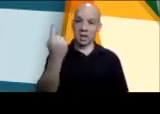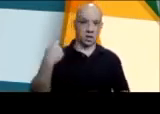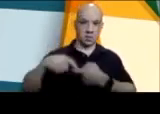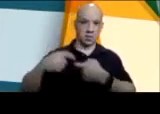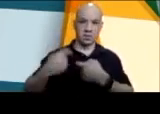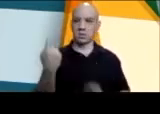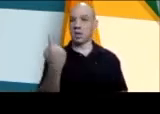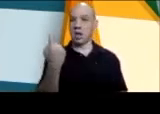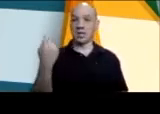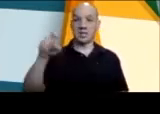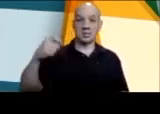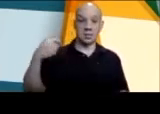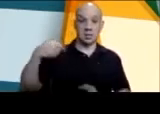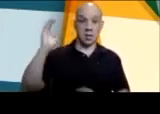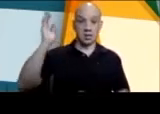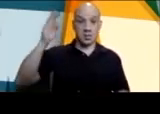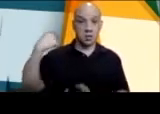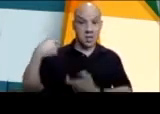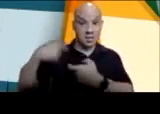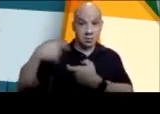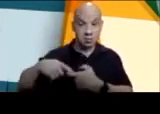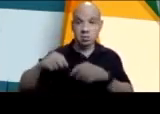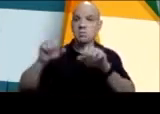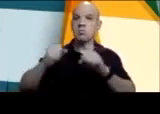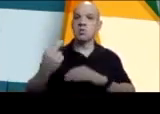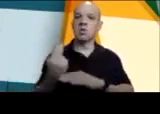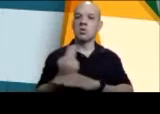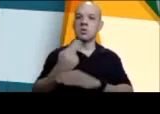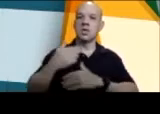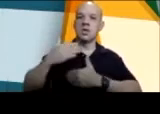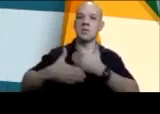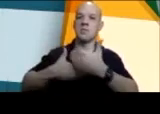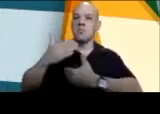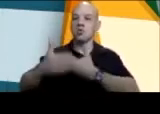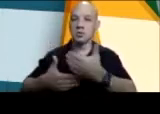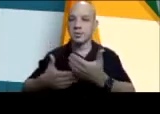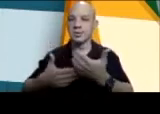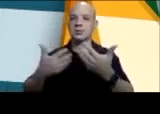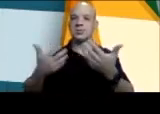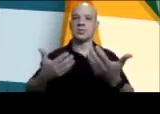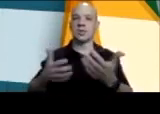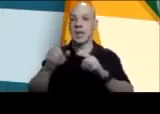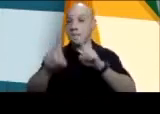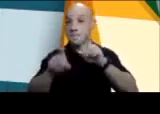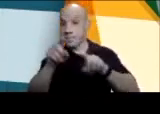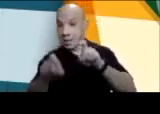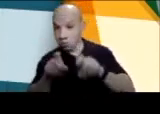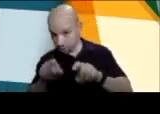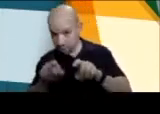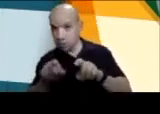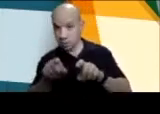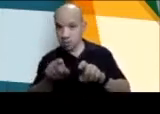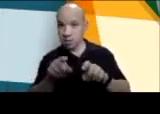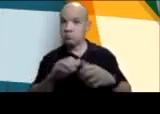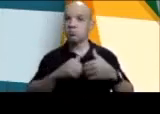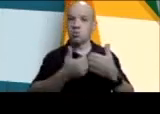presentación en español, se puede utilizar el proceso de preguntas a través de la